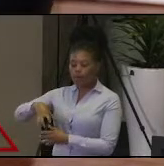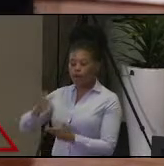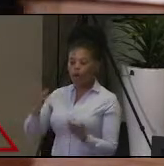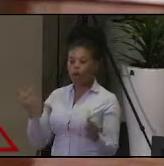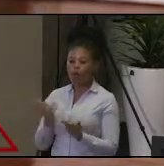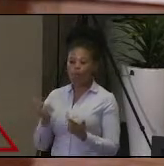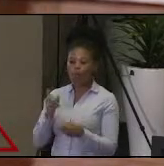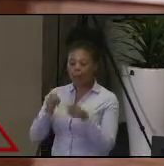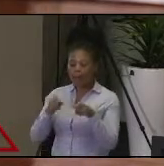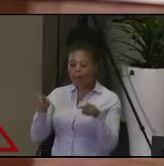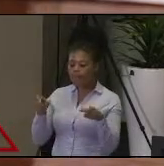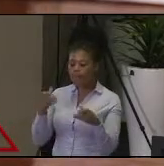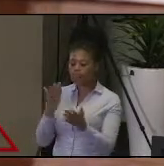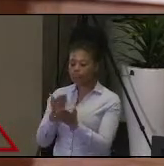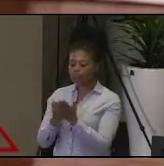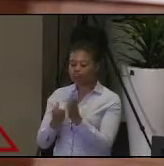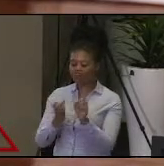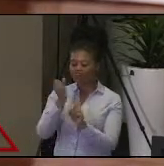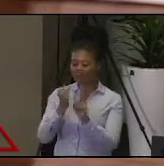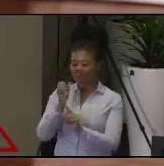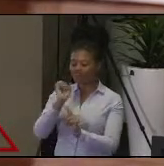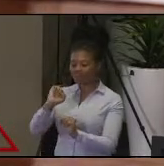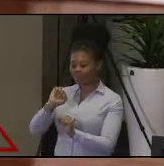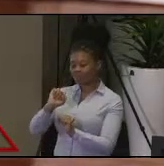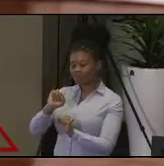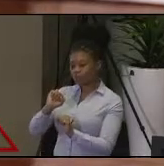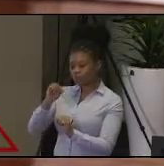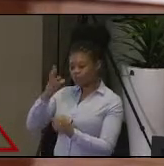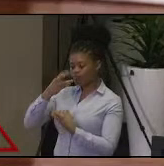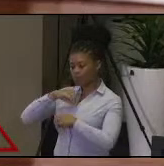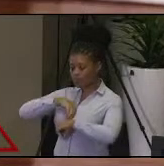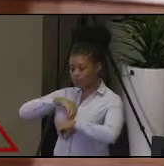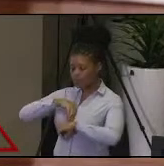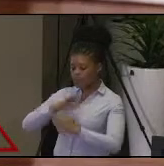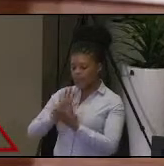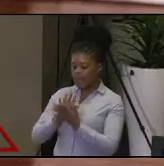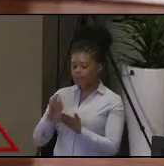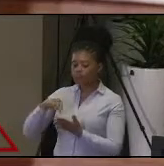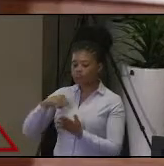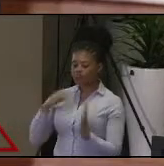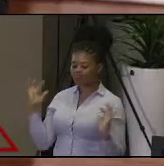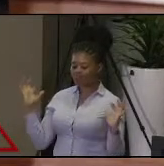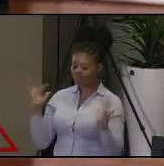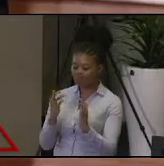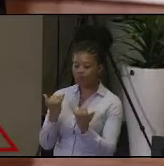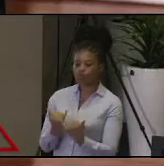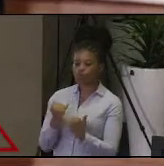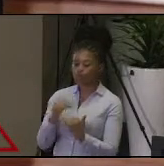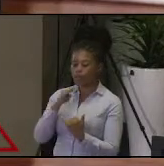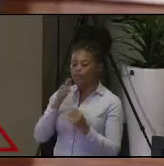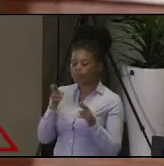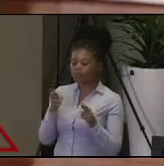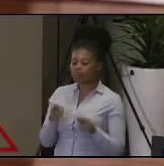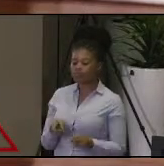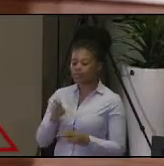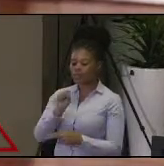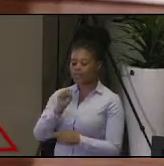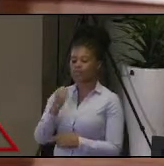people would be reaching their potential. And we're gathered here today in what we've termed the Human Settlements